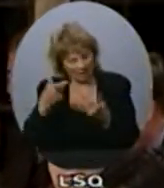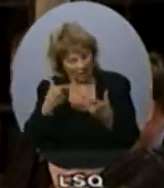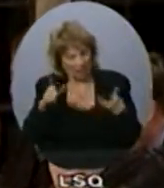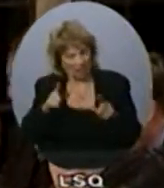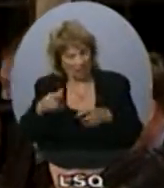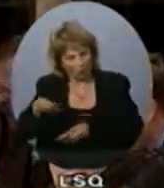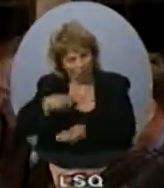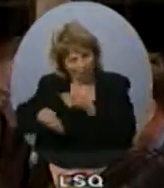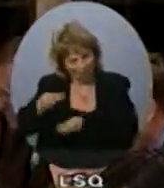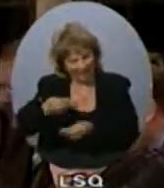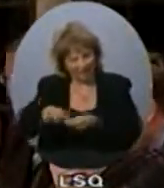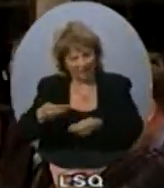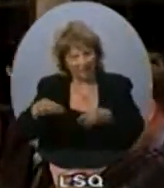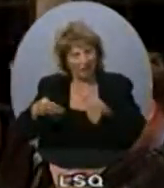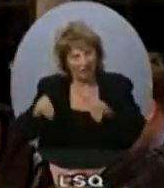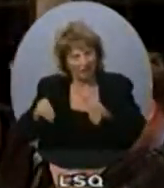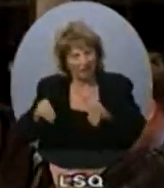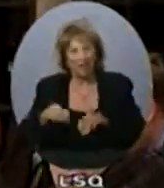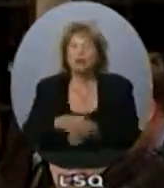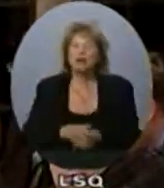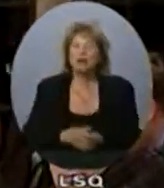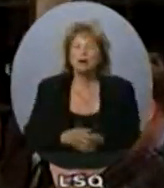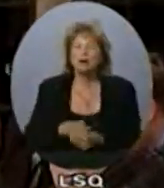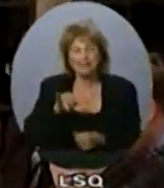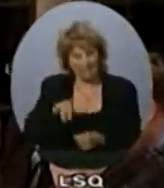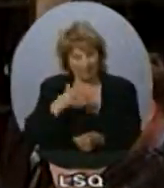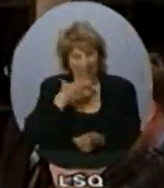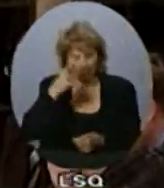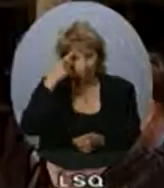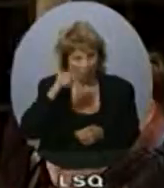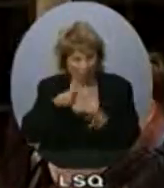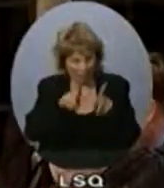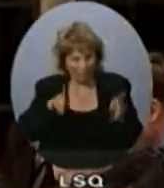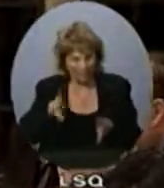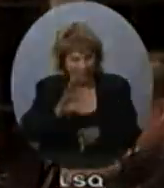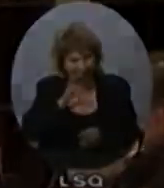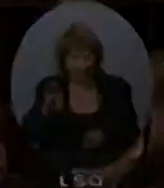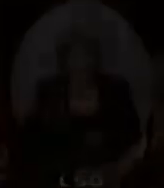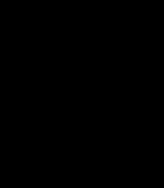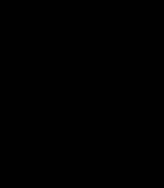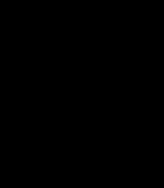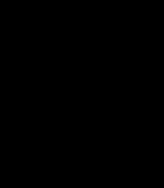workers, that will supply Canadian jobs to Canadians who need those jobs.